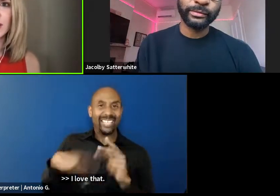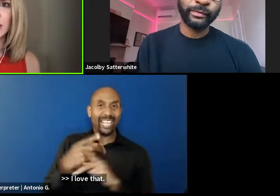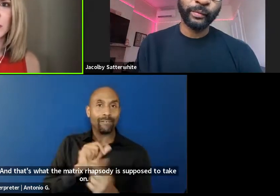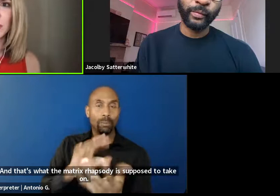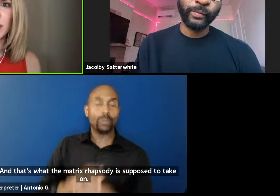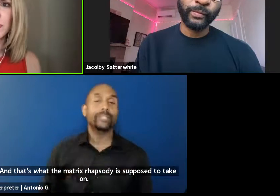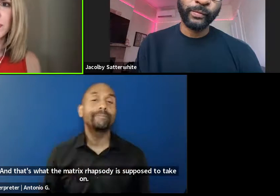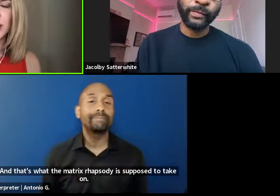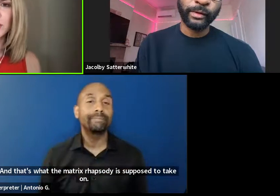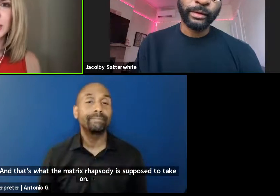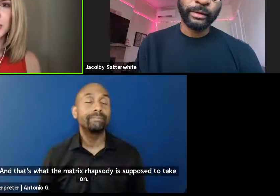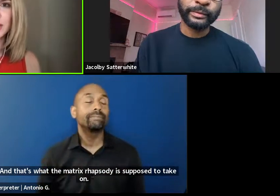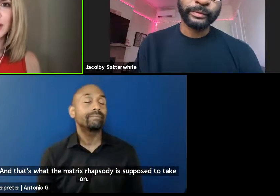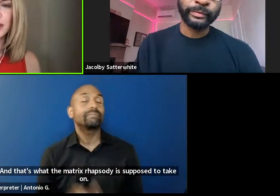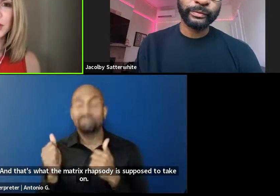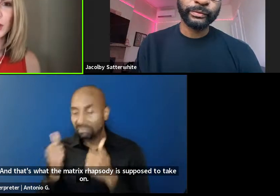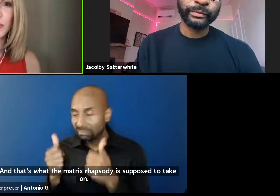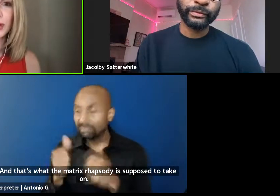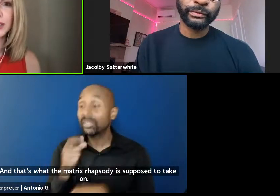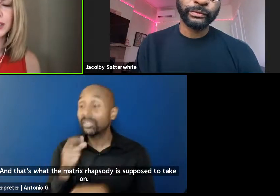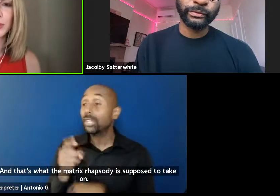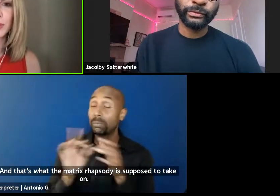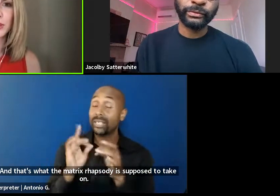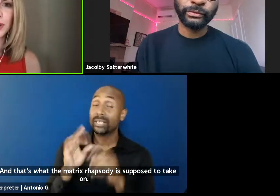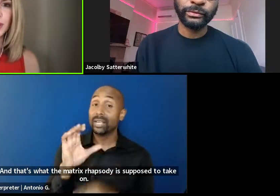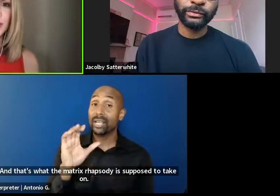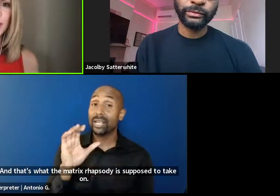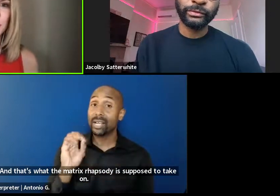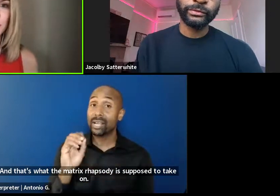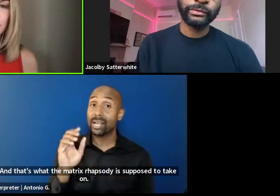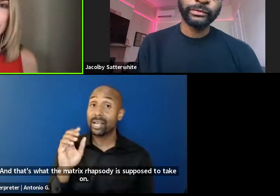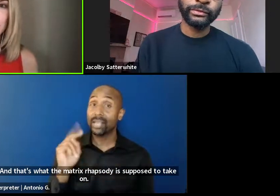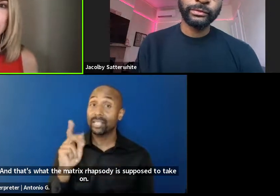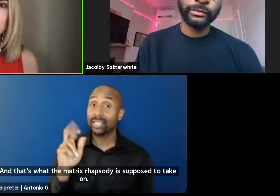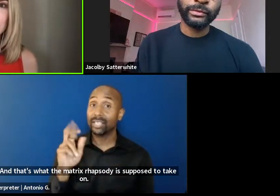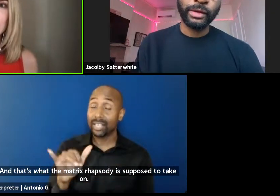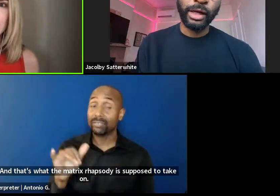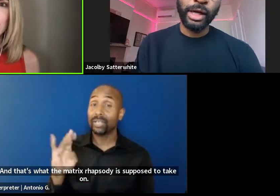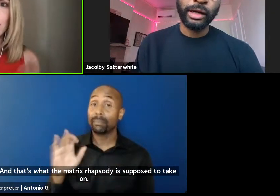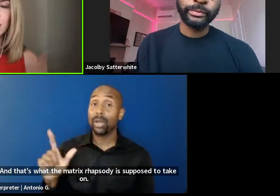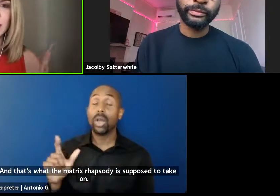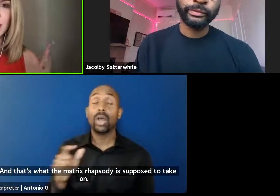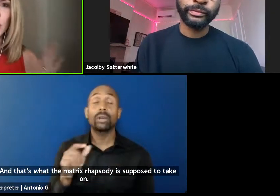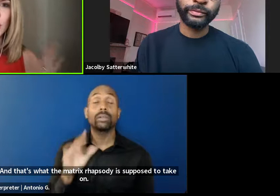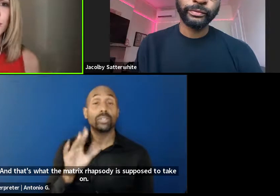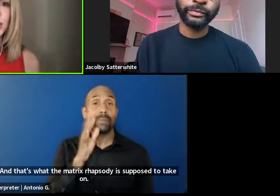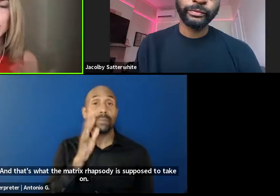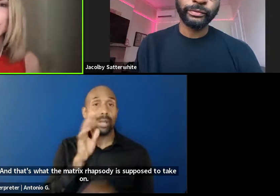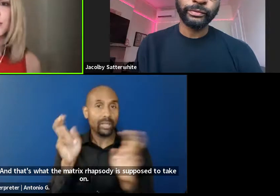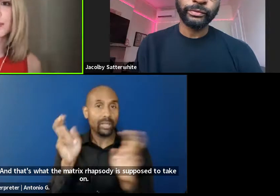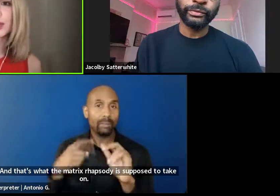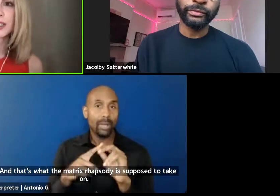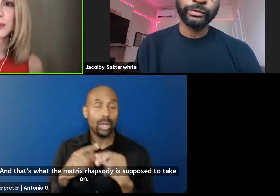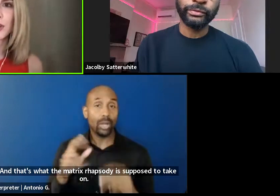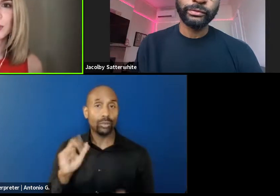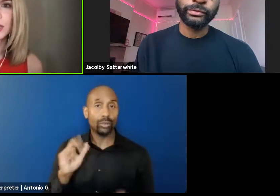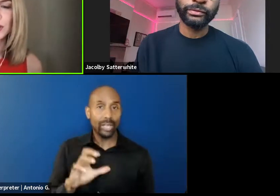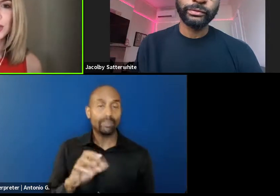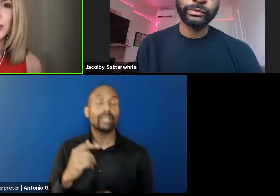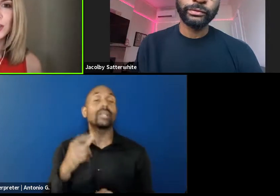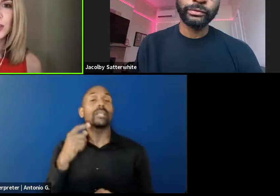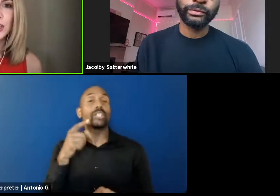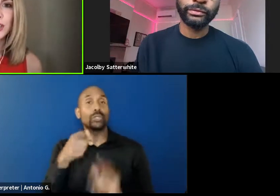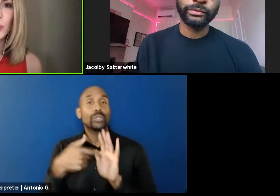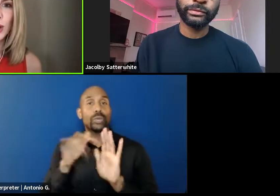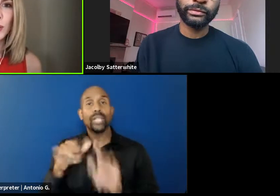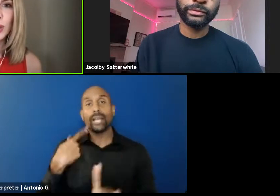that clip? As you mentioned, it kind of incorporates your mom's drawings on the theme of recreation alongside a home video of your family and some other